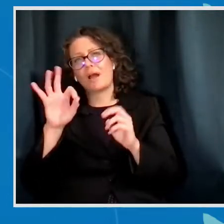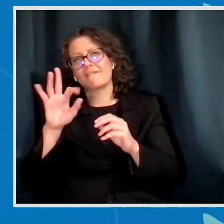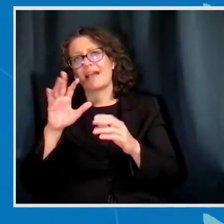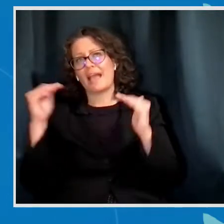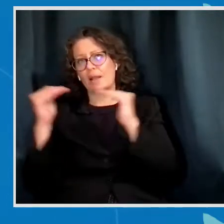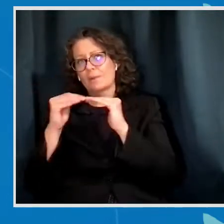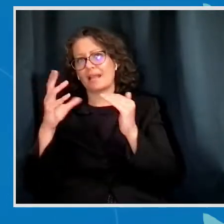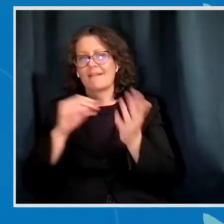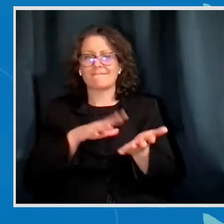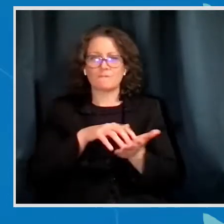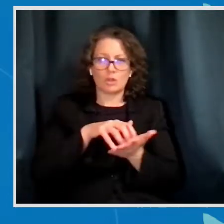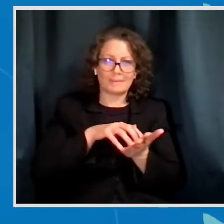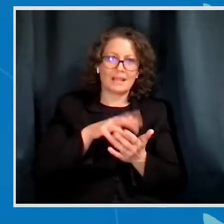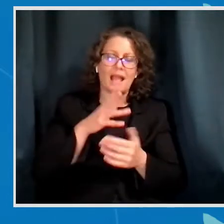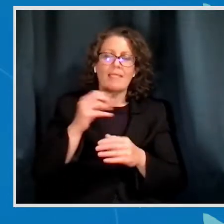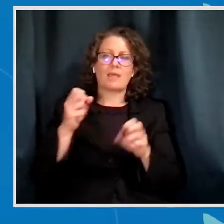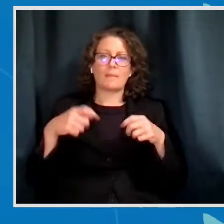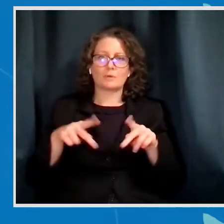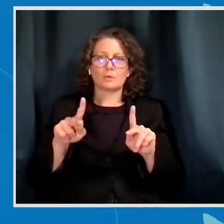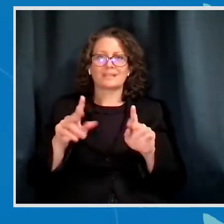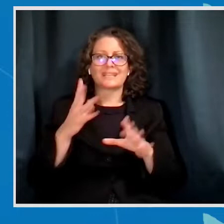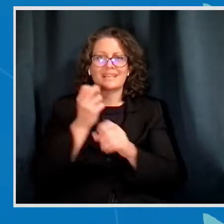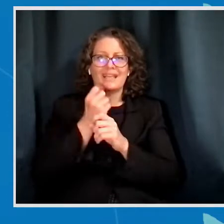the opportunity to get this right.